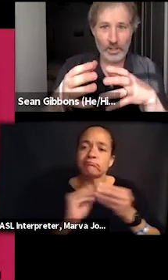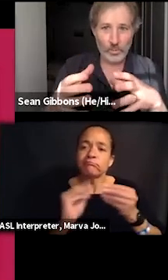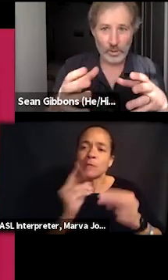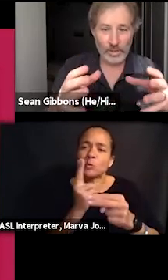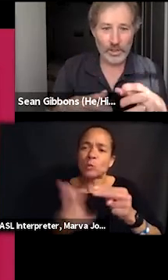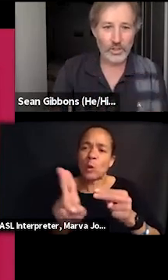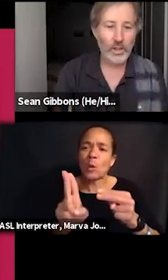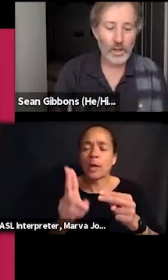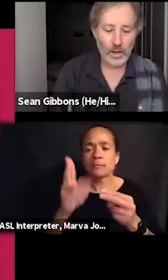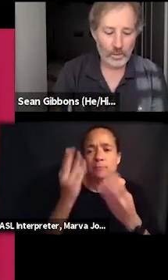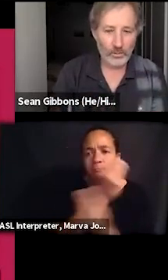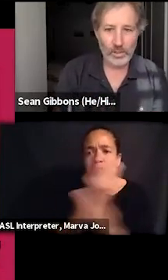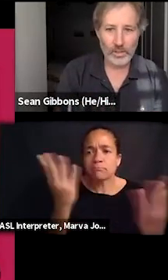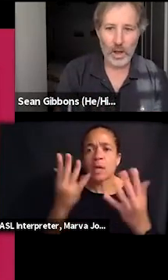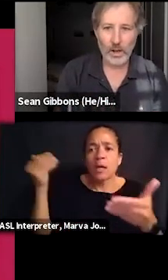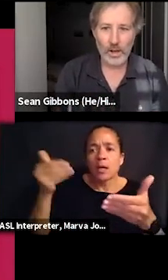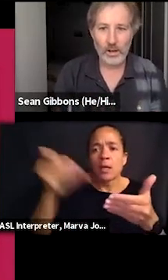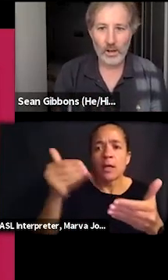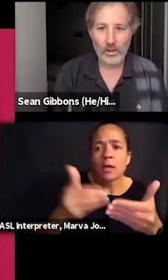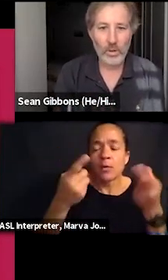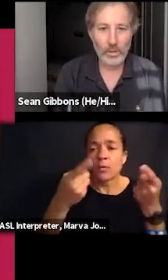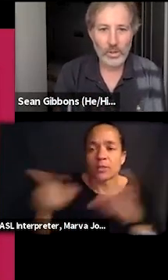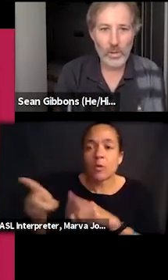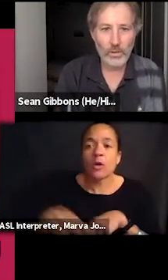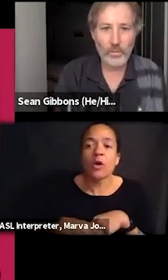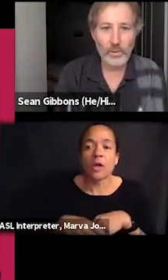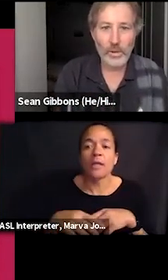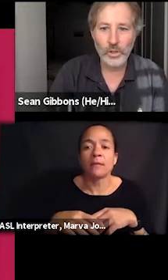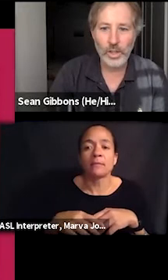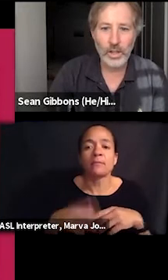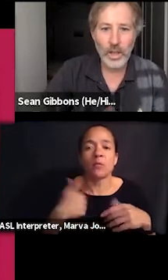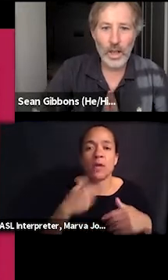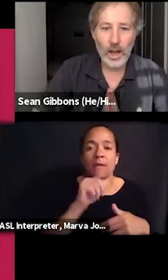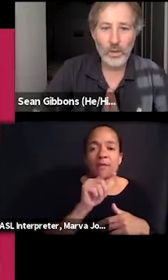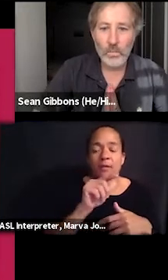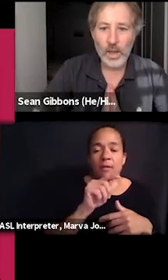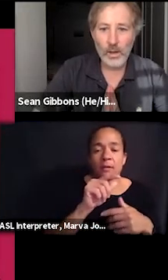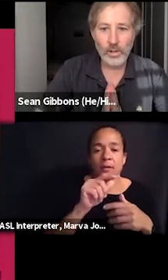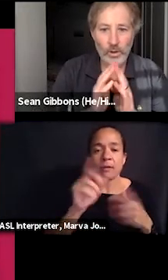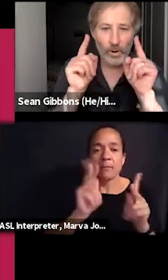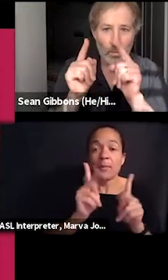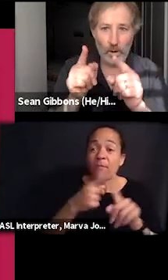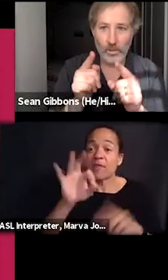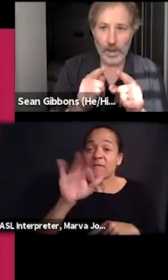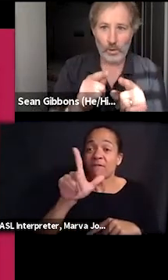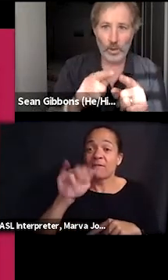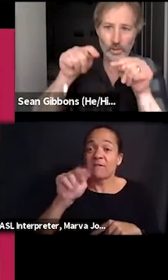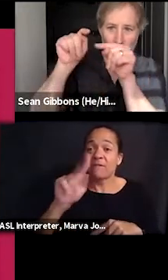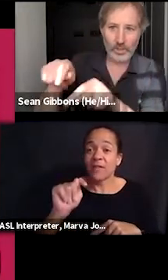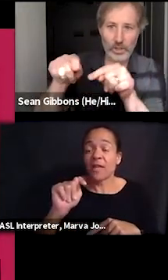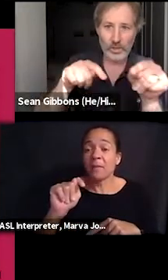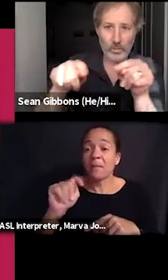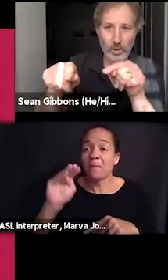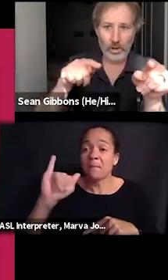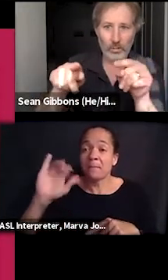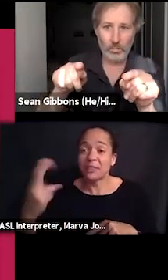addition to today's presentation from our friends at Mott and Carmel Lewis coming in from Flint, Michigan. You may notice our friend Marva is back with us.